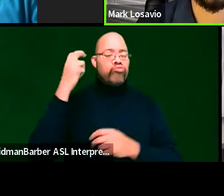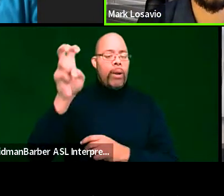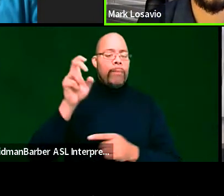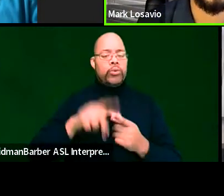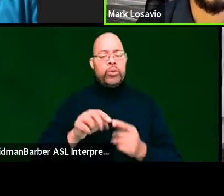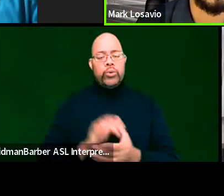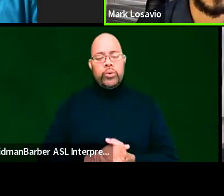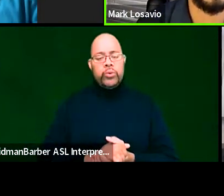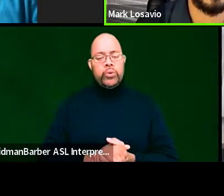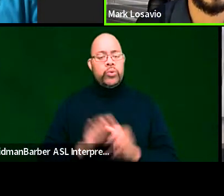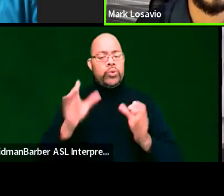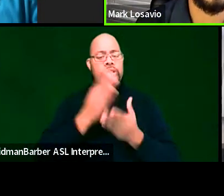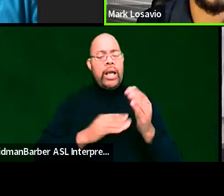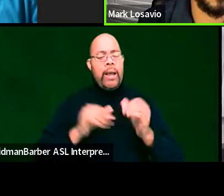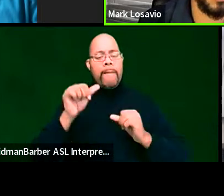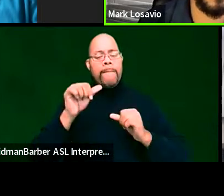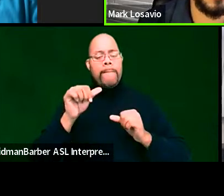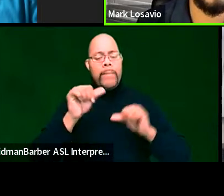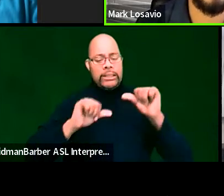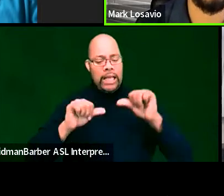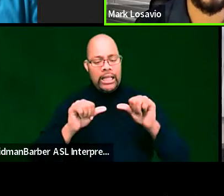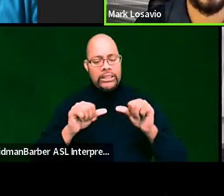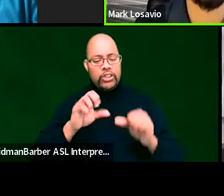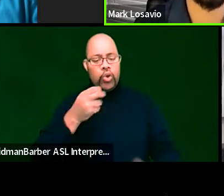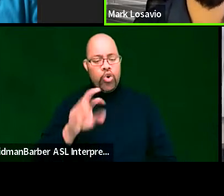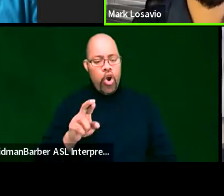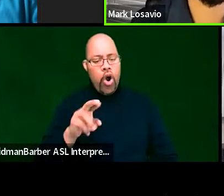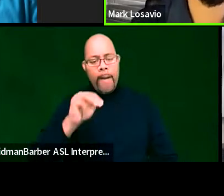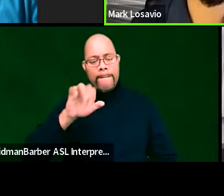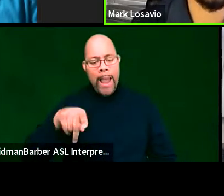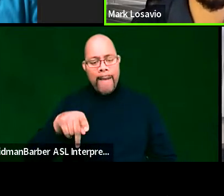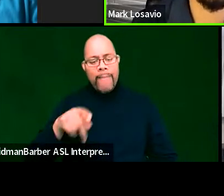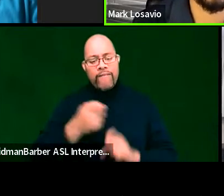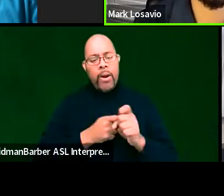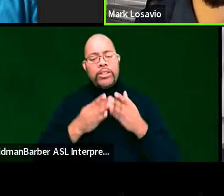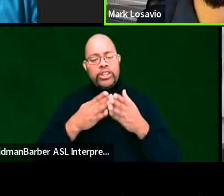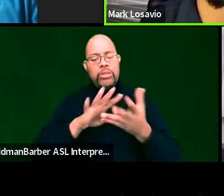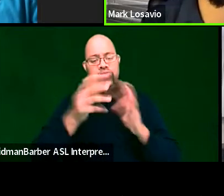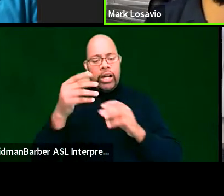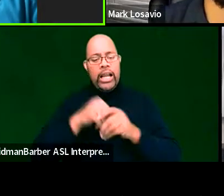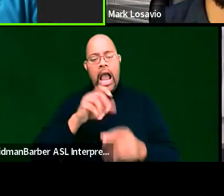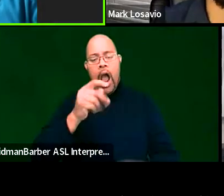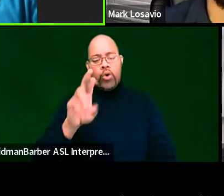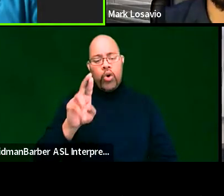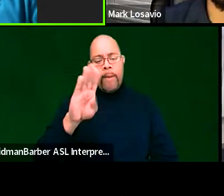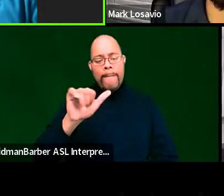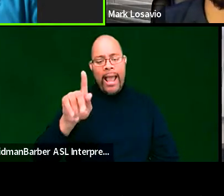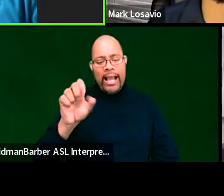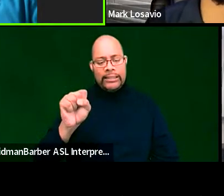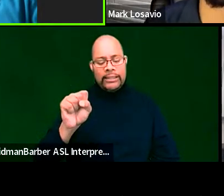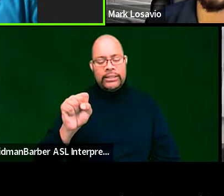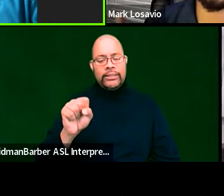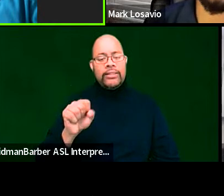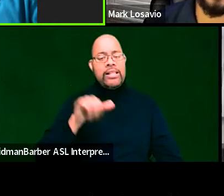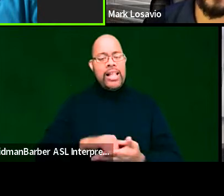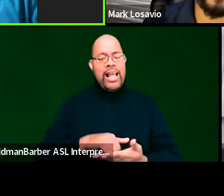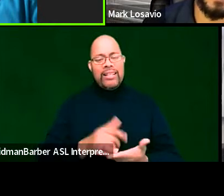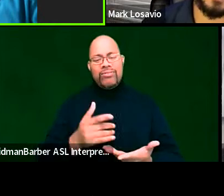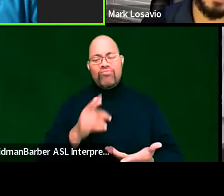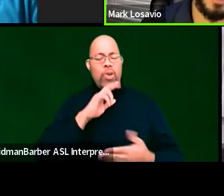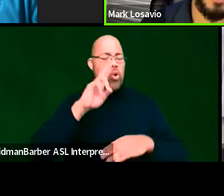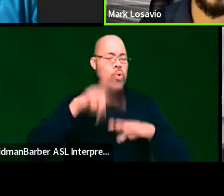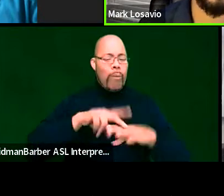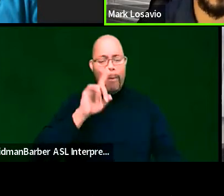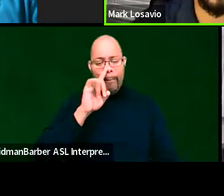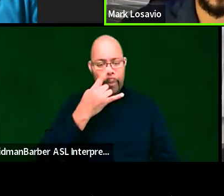to do some side scan sonar mapping of shipwrecks in the Outer Banks, which was just like normal,